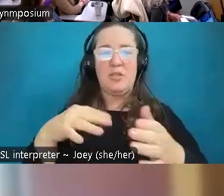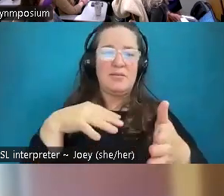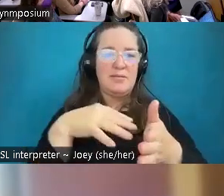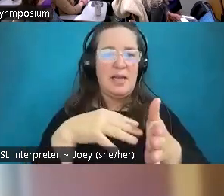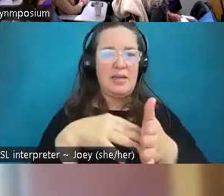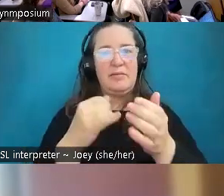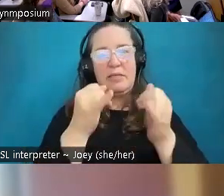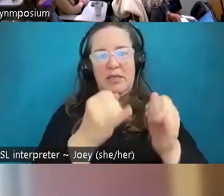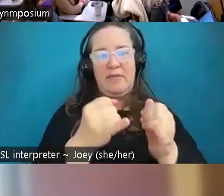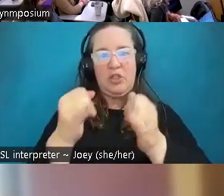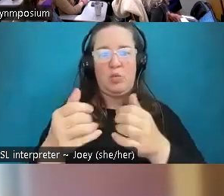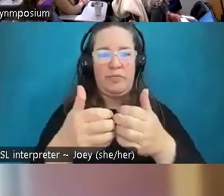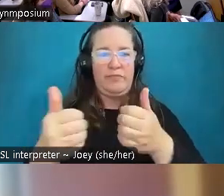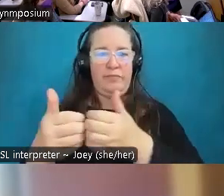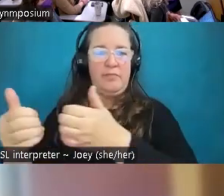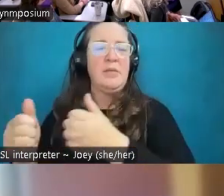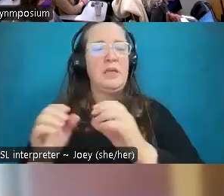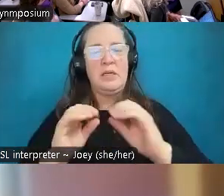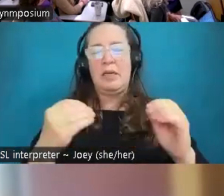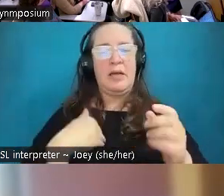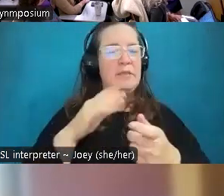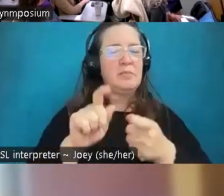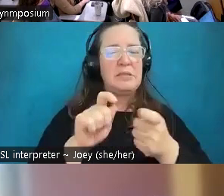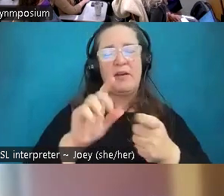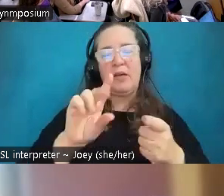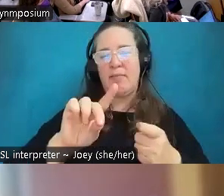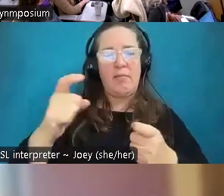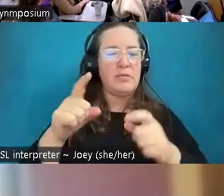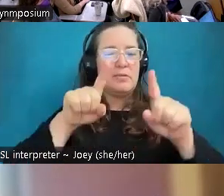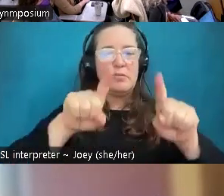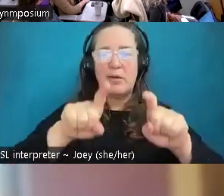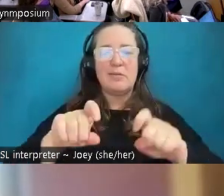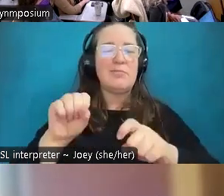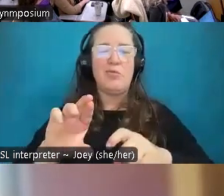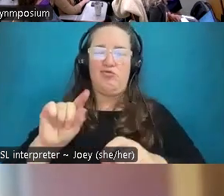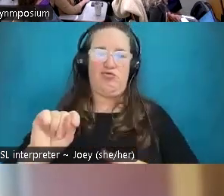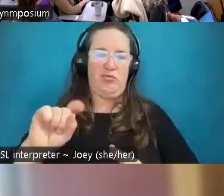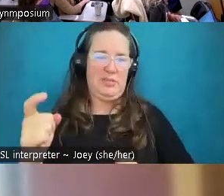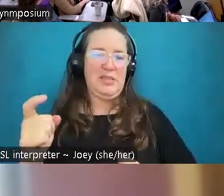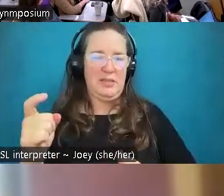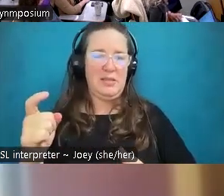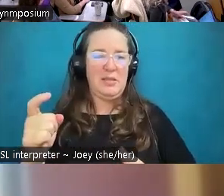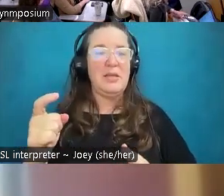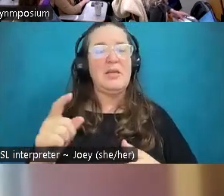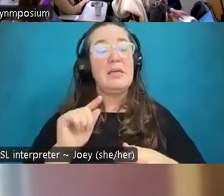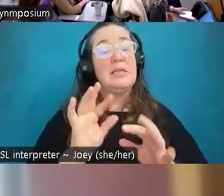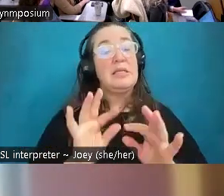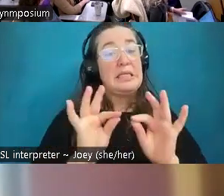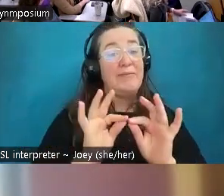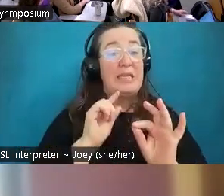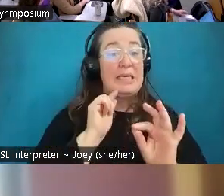none had specific diagnostic tests or treatments, and symptom overlap was significant. The importance of